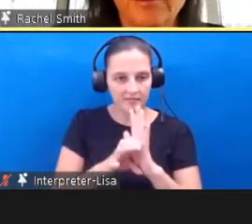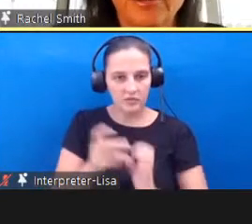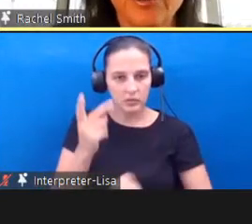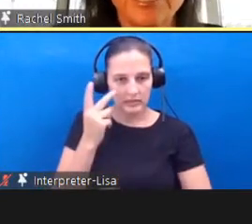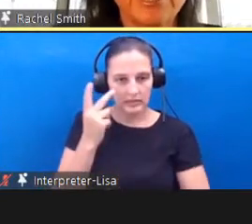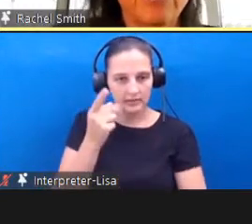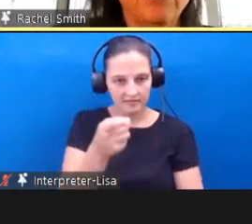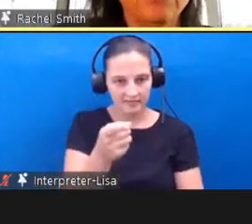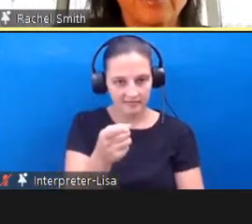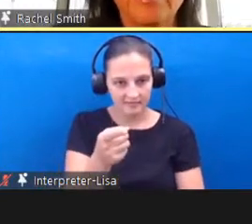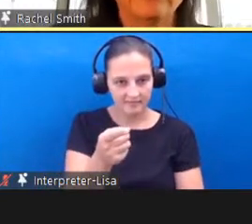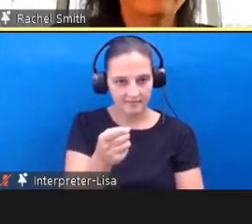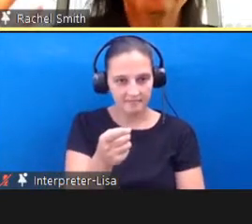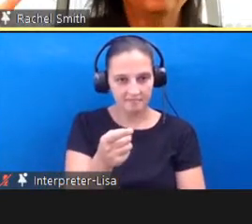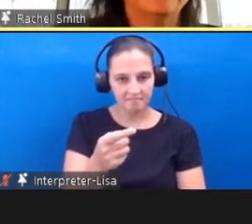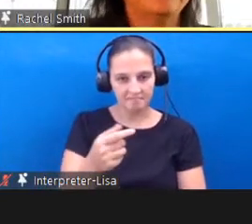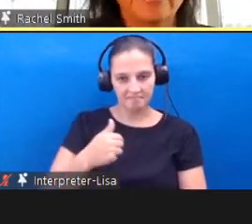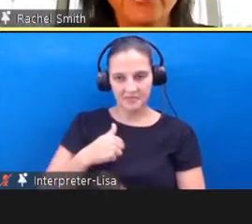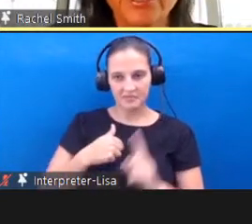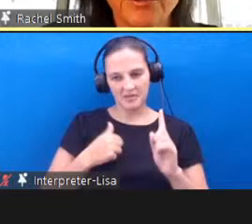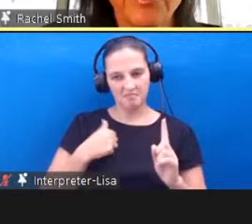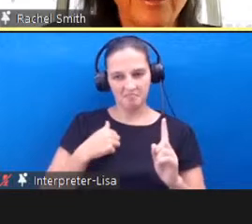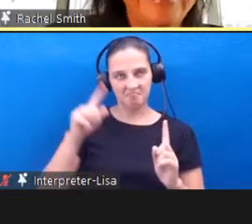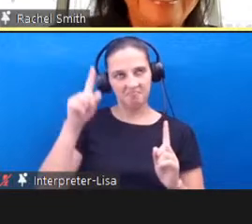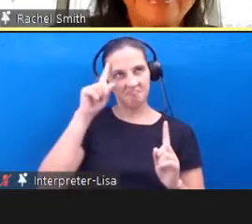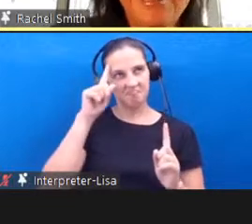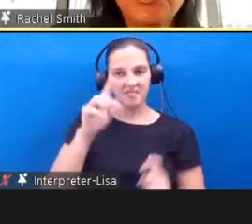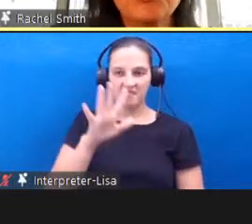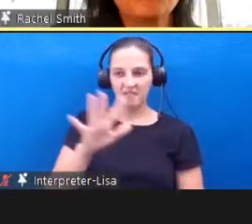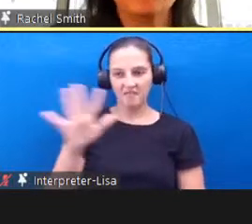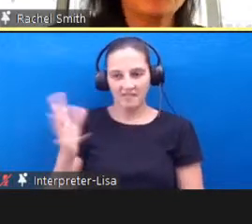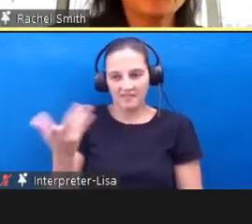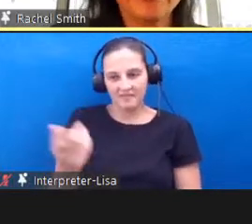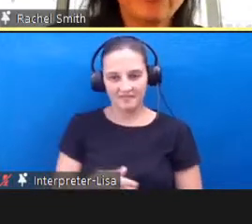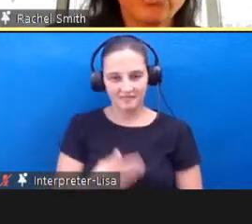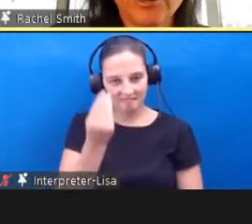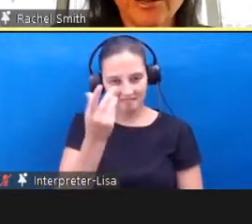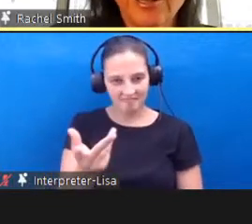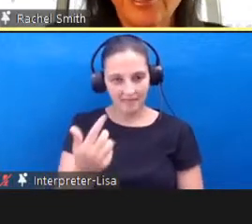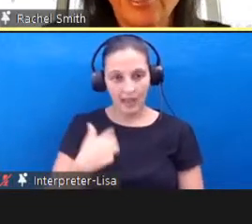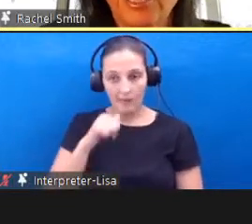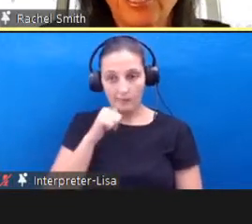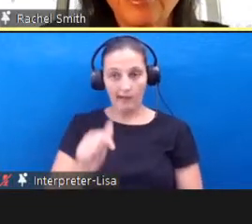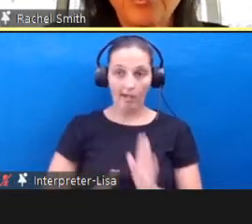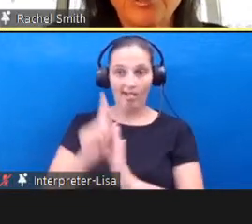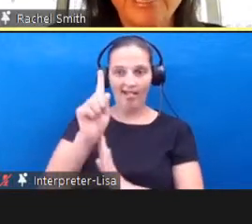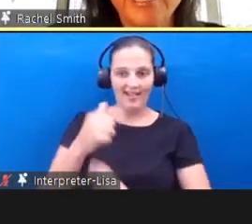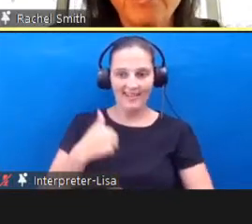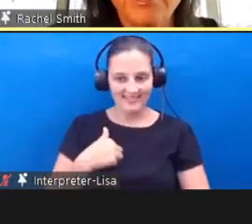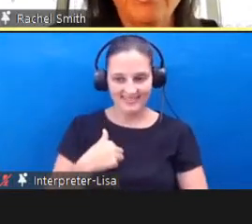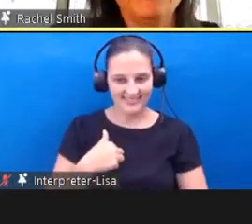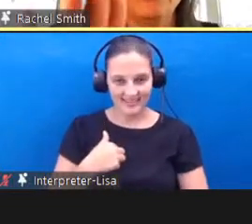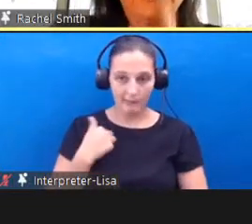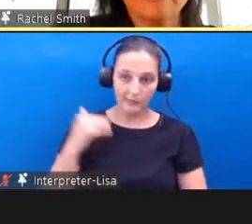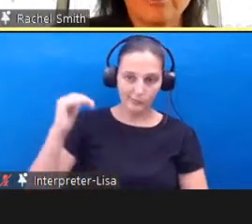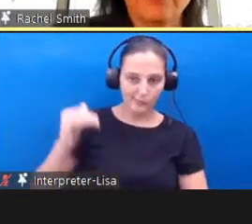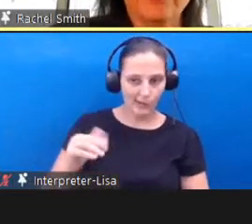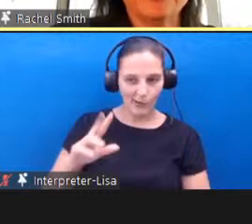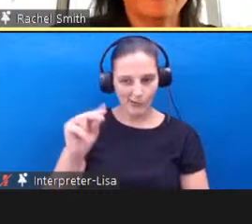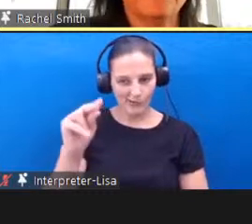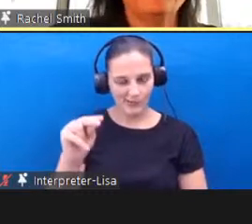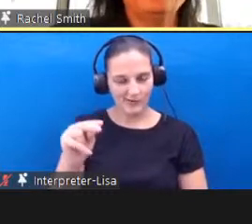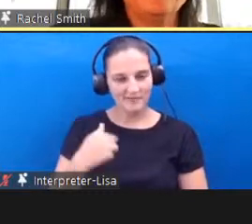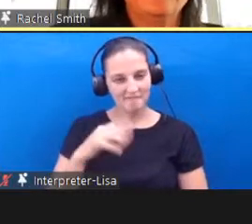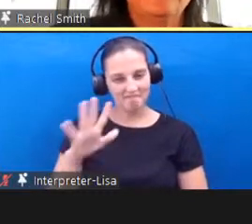telescope here for scale. I'm about 5'5", so just so you know, I'm not a giant or very tiny, but so that's kind